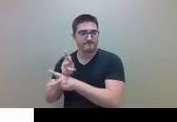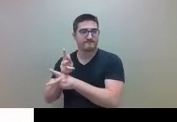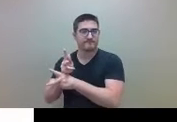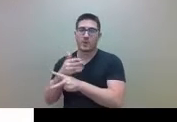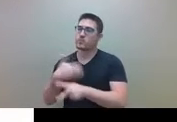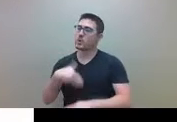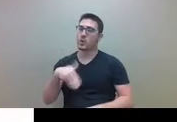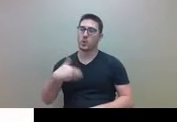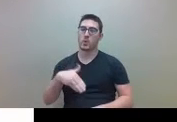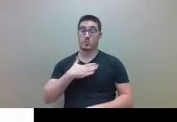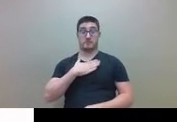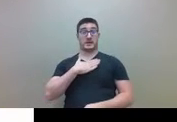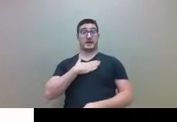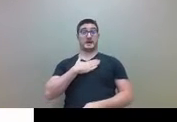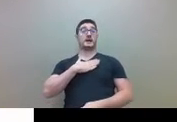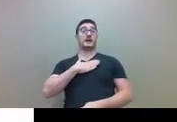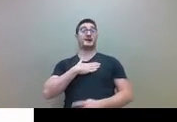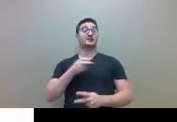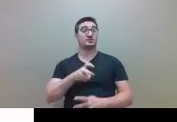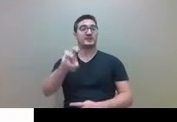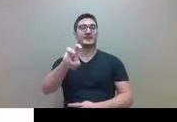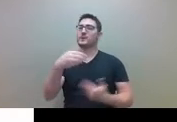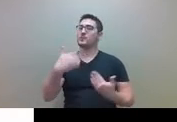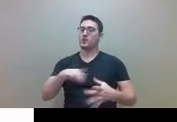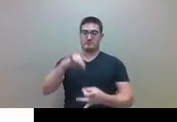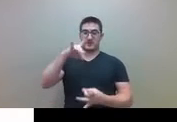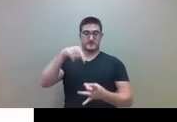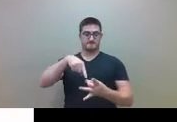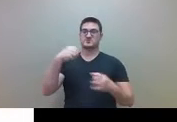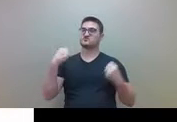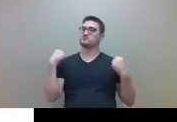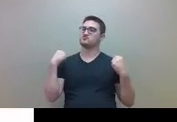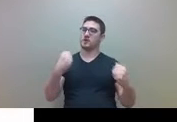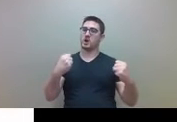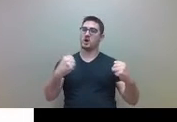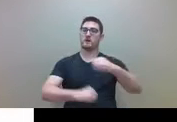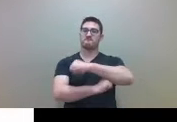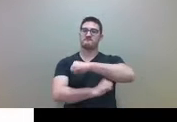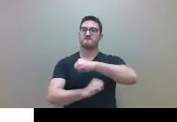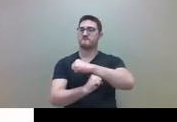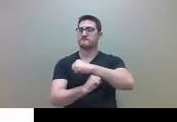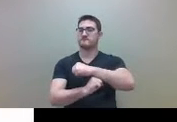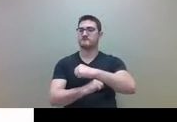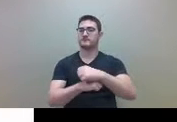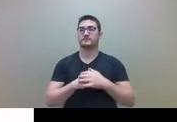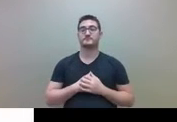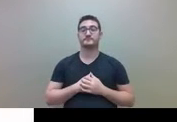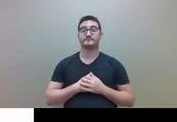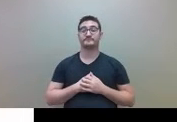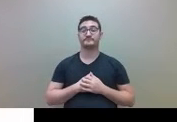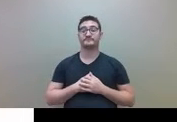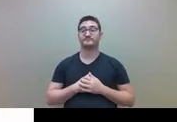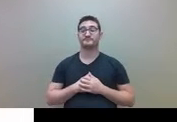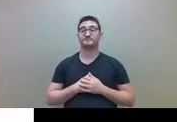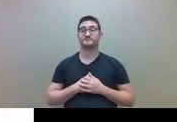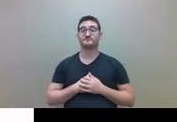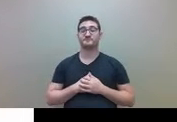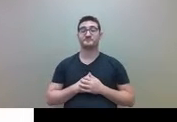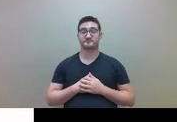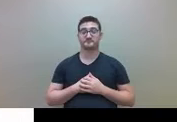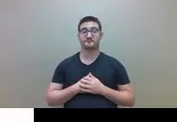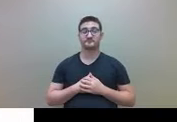spiritual component. When we move to, stop me anytime, Tim. When we move